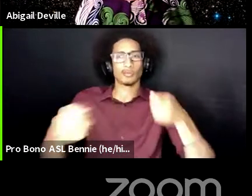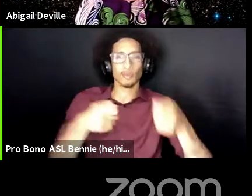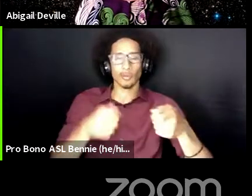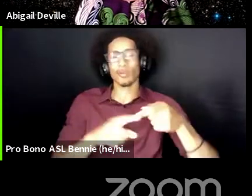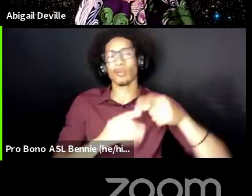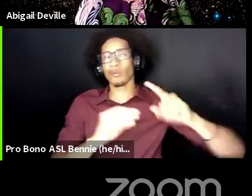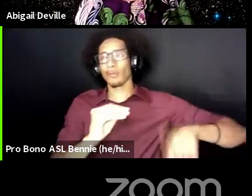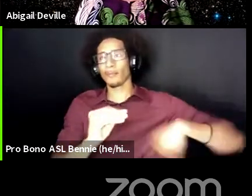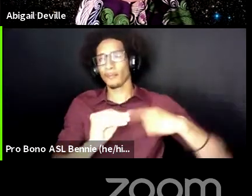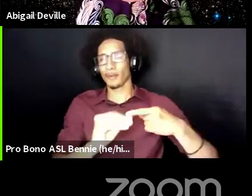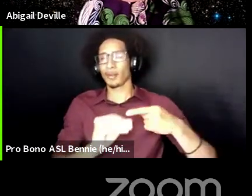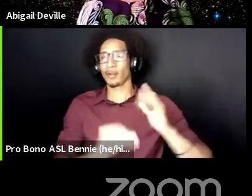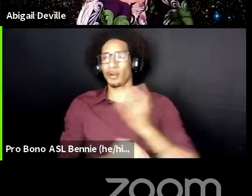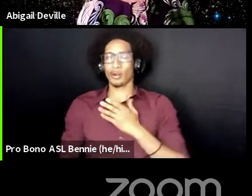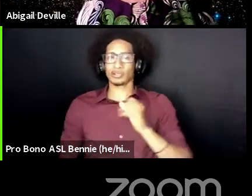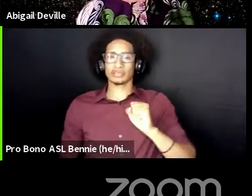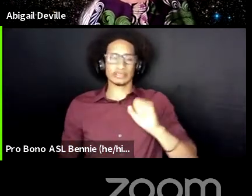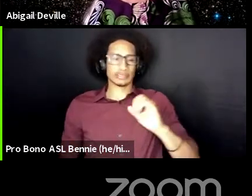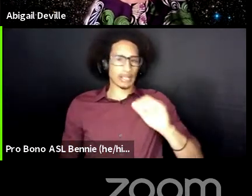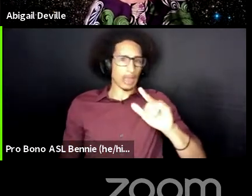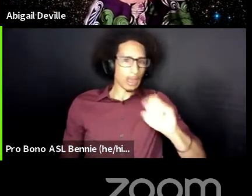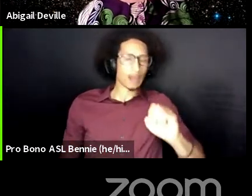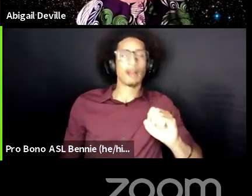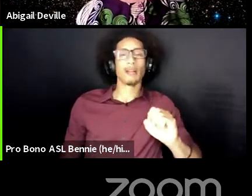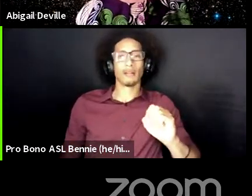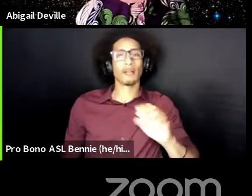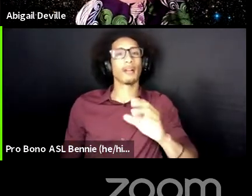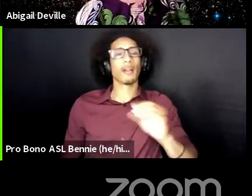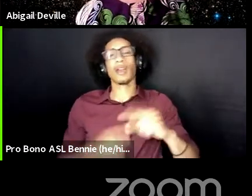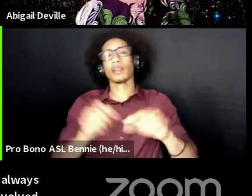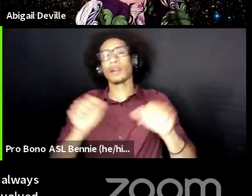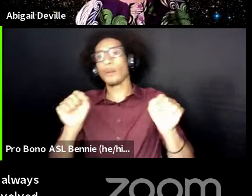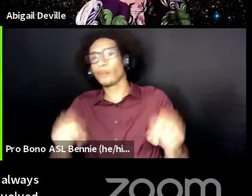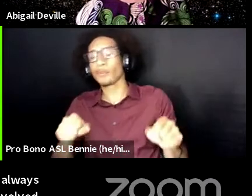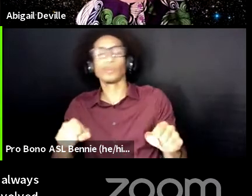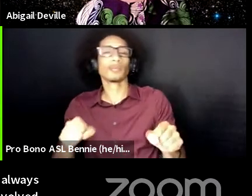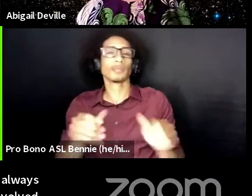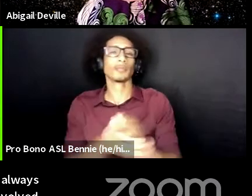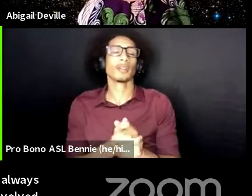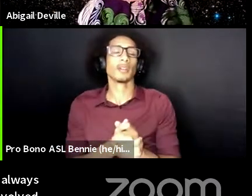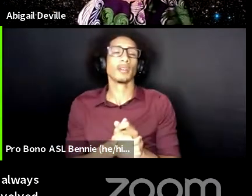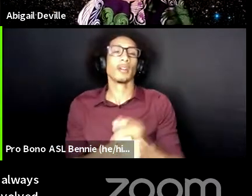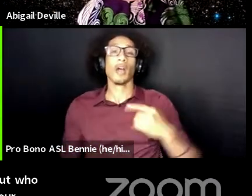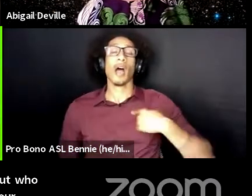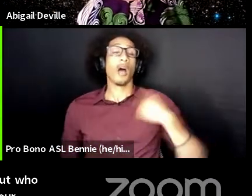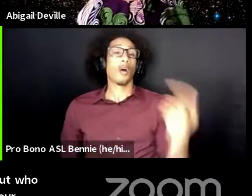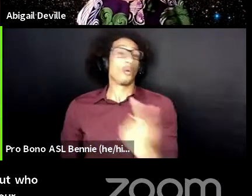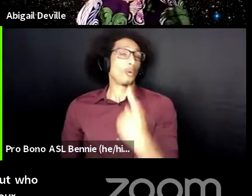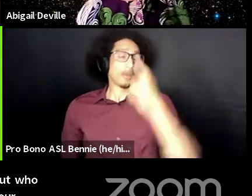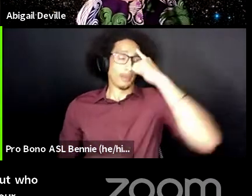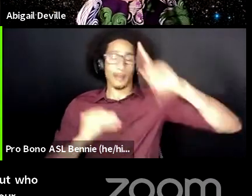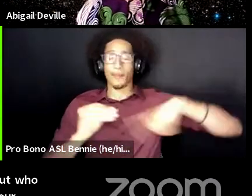our opportunities for scale. I think a lot about everyone's favorites.